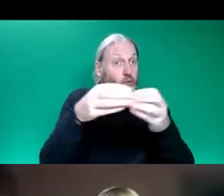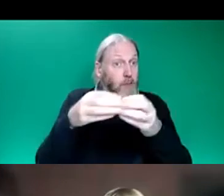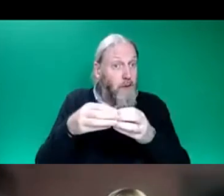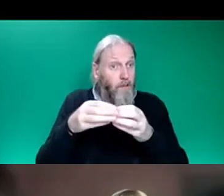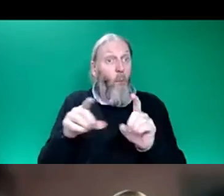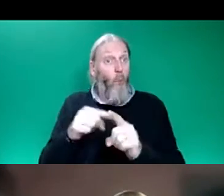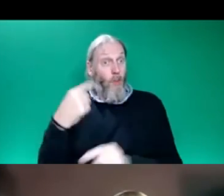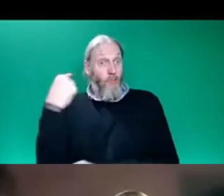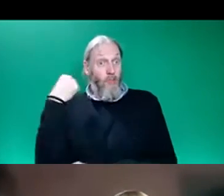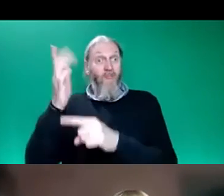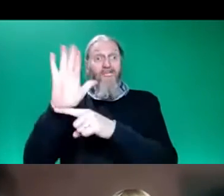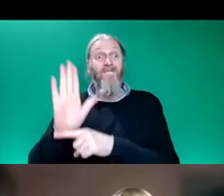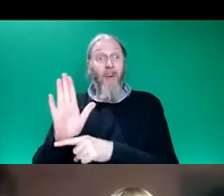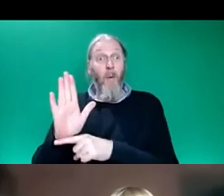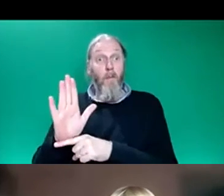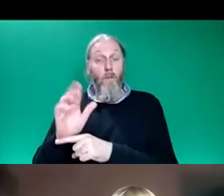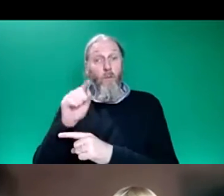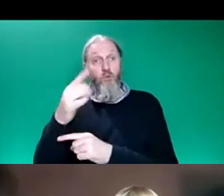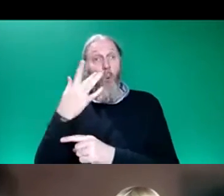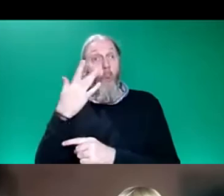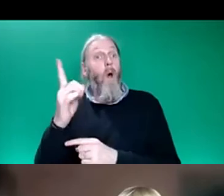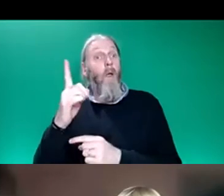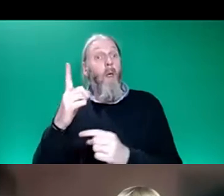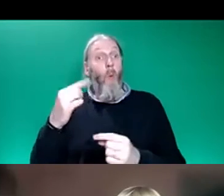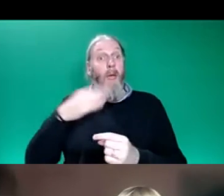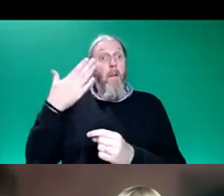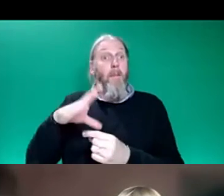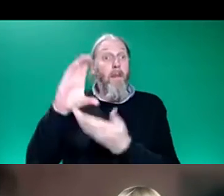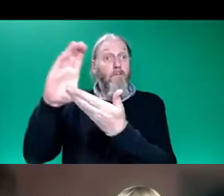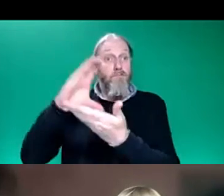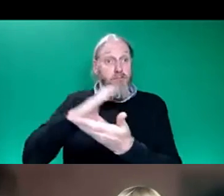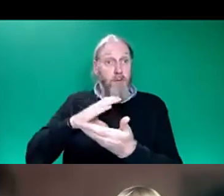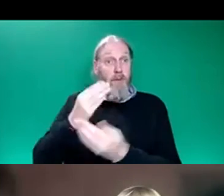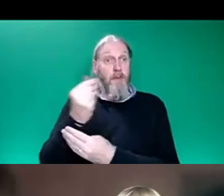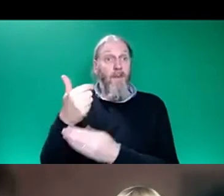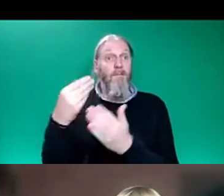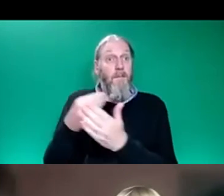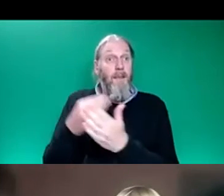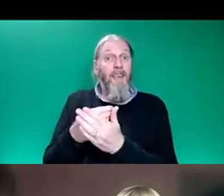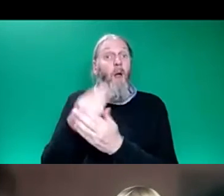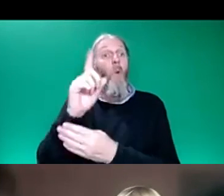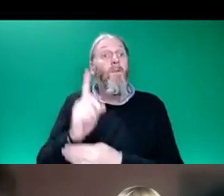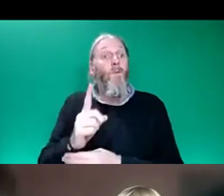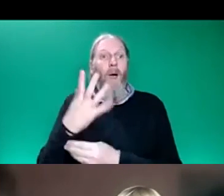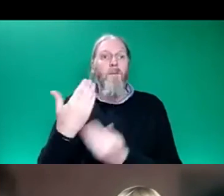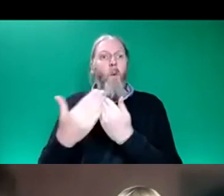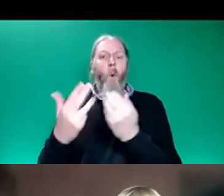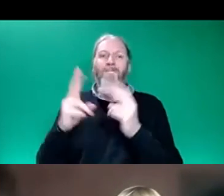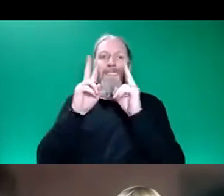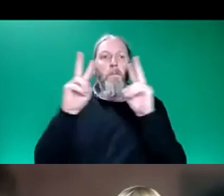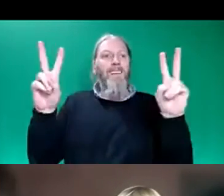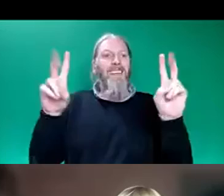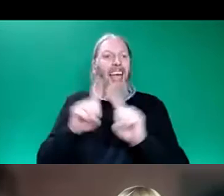able to access one pot of funding was around creating visibility and representation. And certainly there's been a whole range